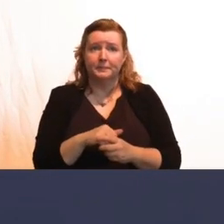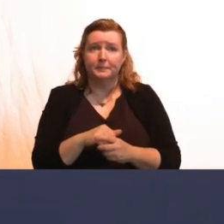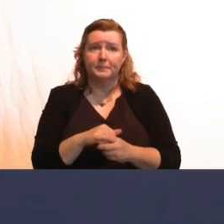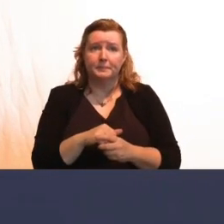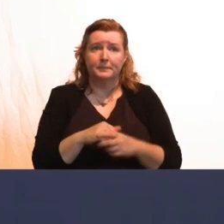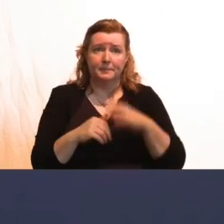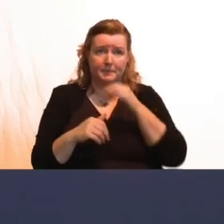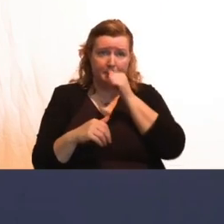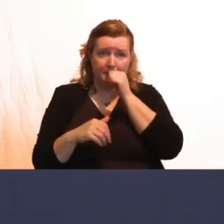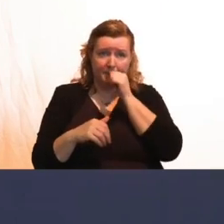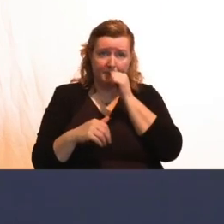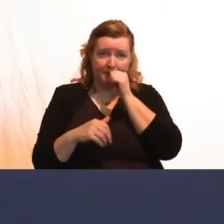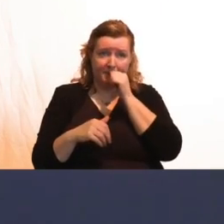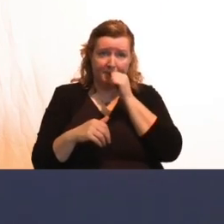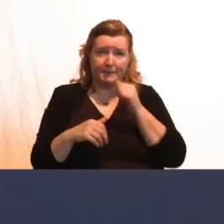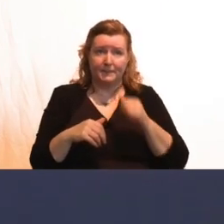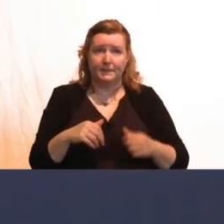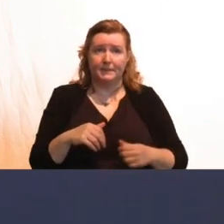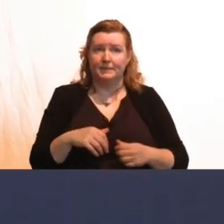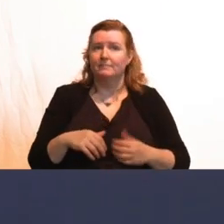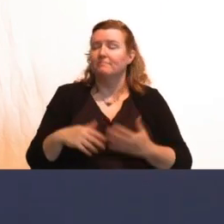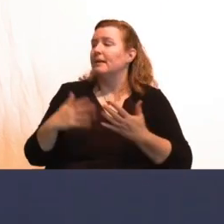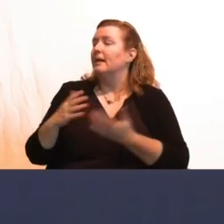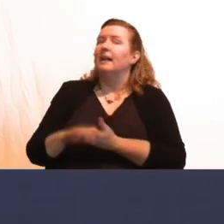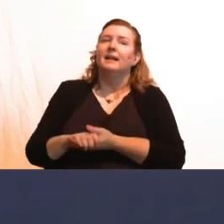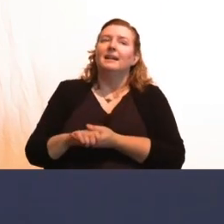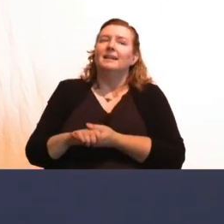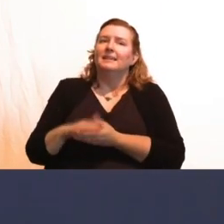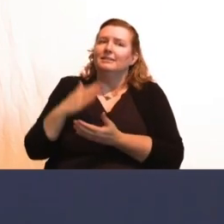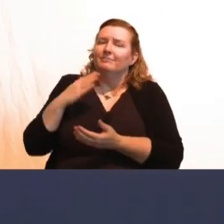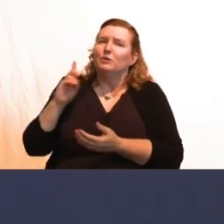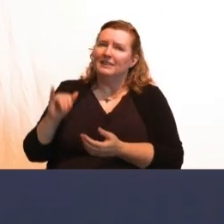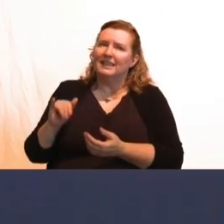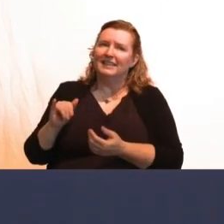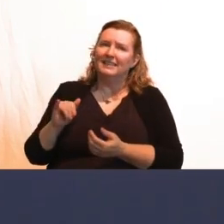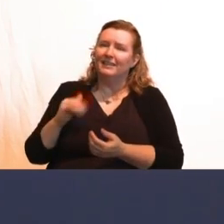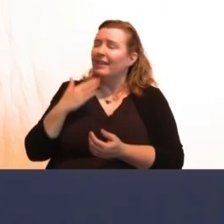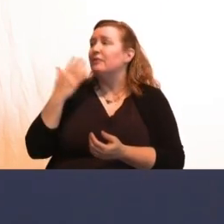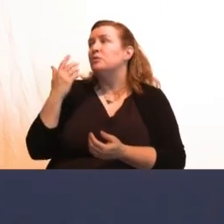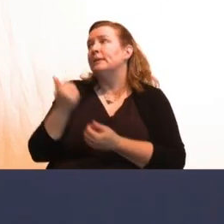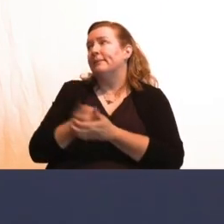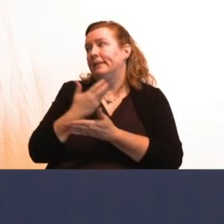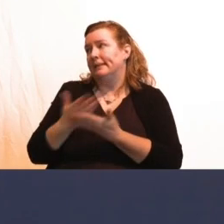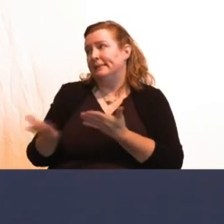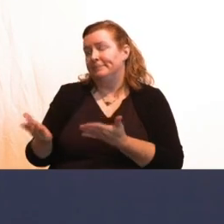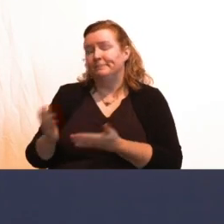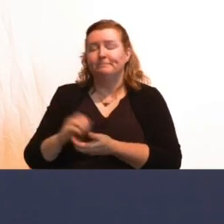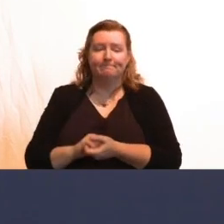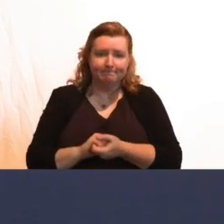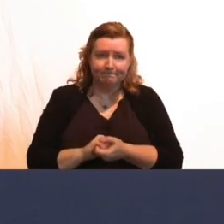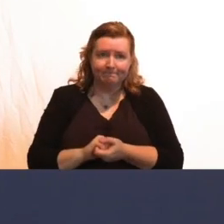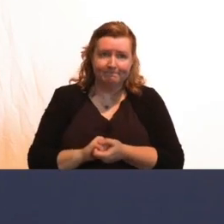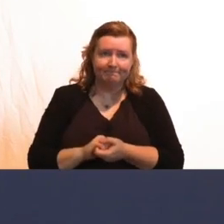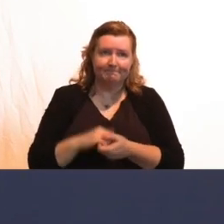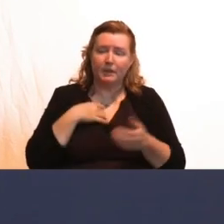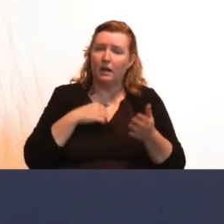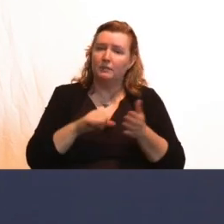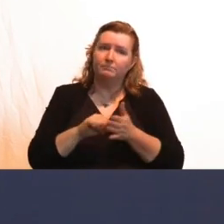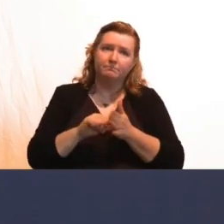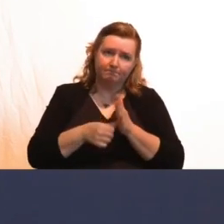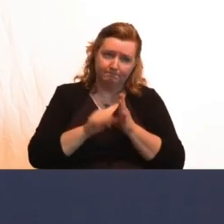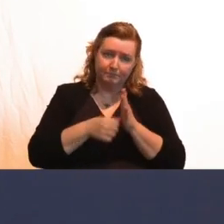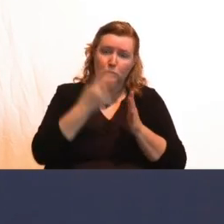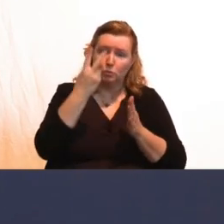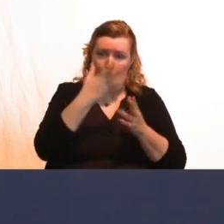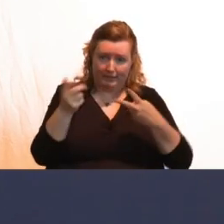underscore as well 2 comments. Number 1, thanking the healthcare workers. Judy, remember, is the first nurse